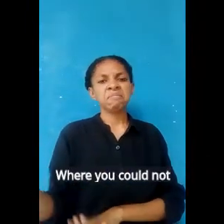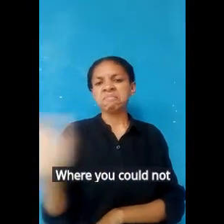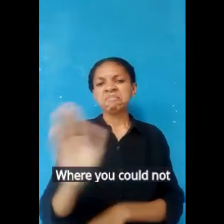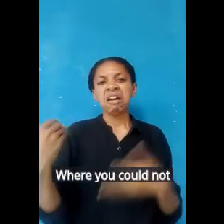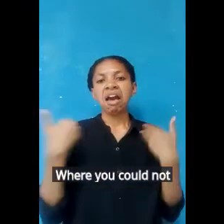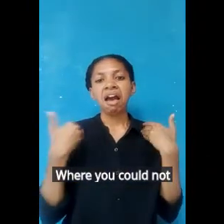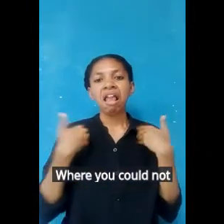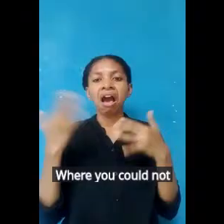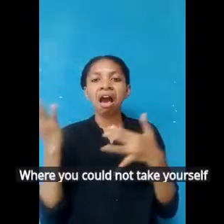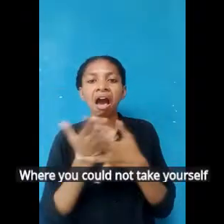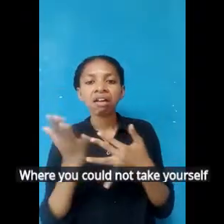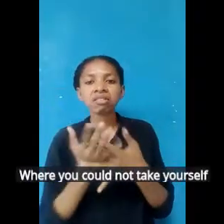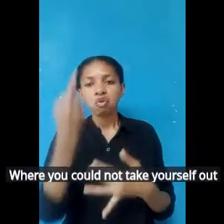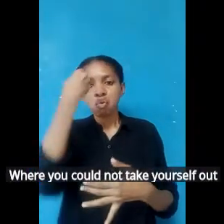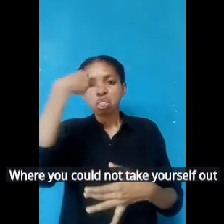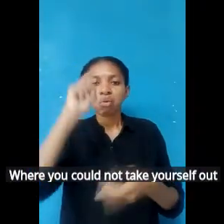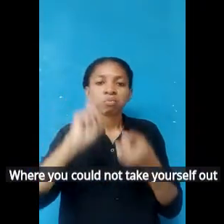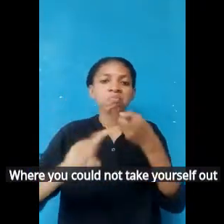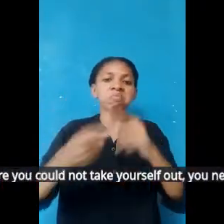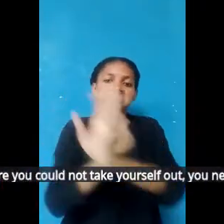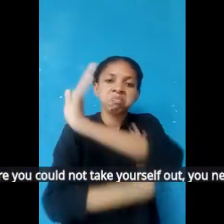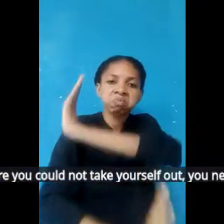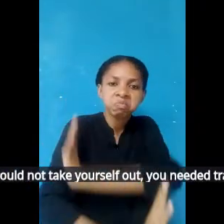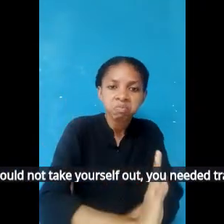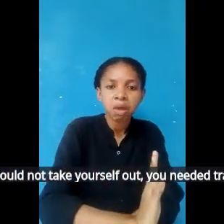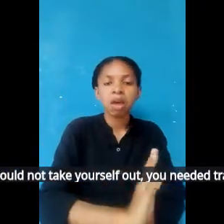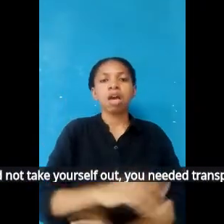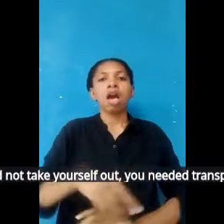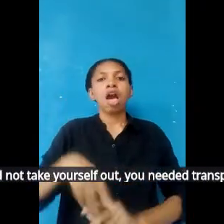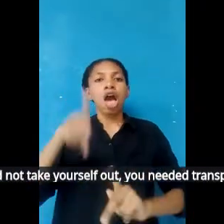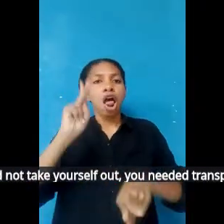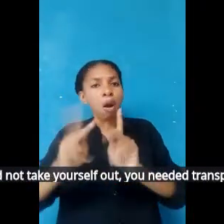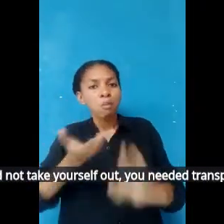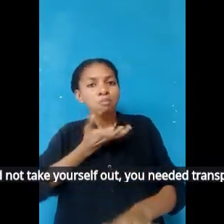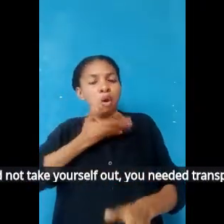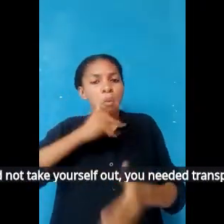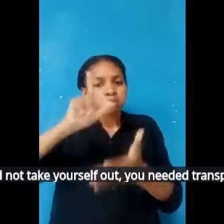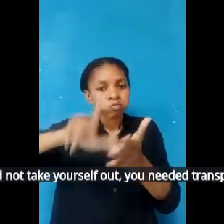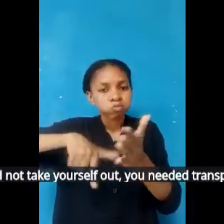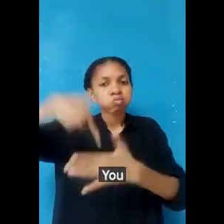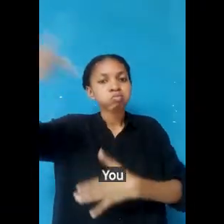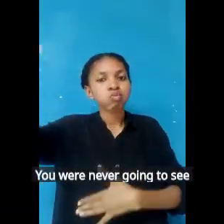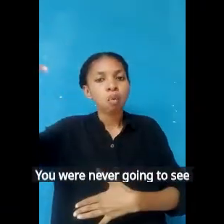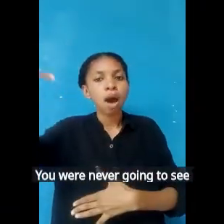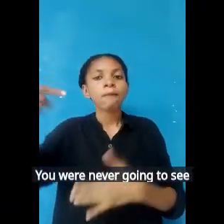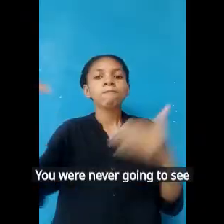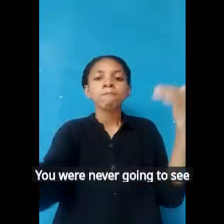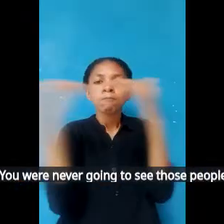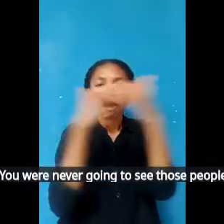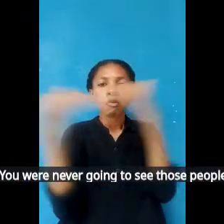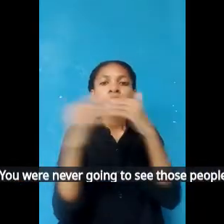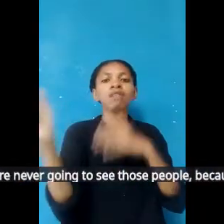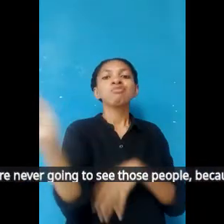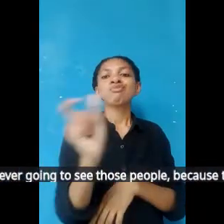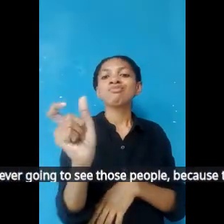take yourself out, you needed transportation or help, you were never going to see those people because they